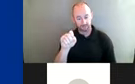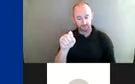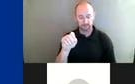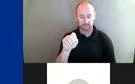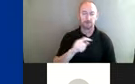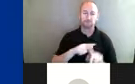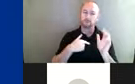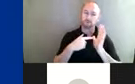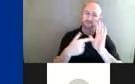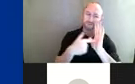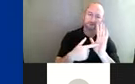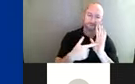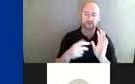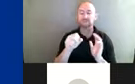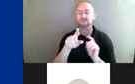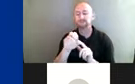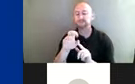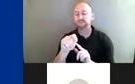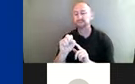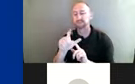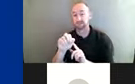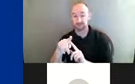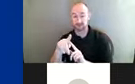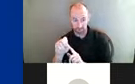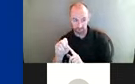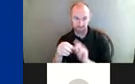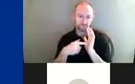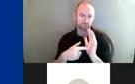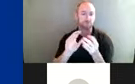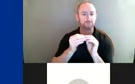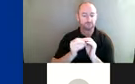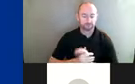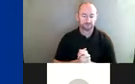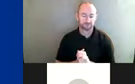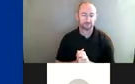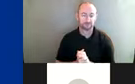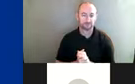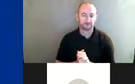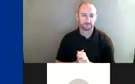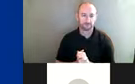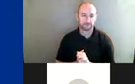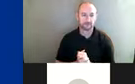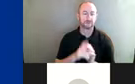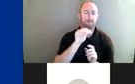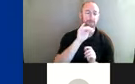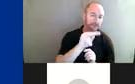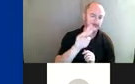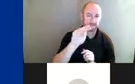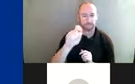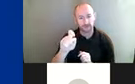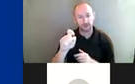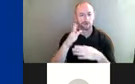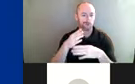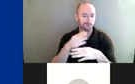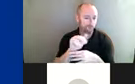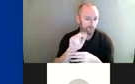showing you here an example subset of slope, just to kind of show you some numbers, min, max, range, mean, standard